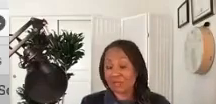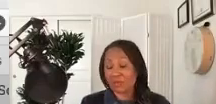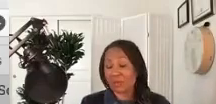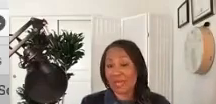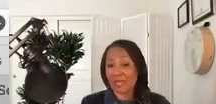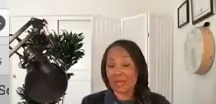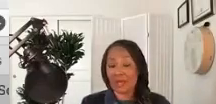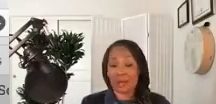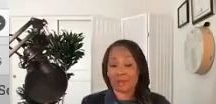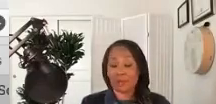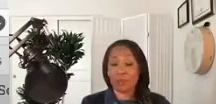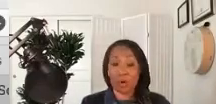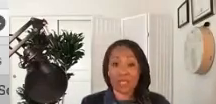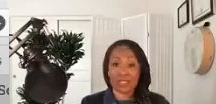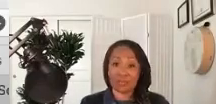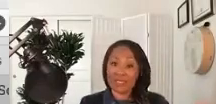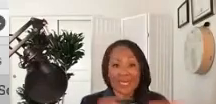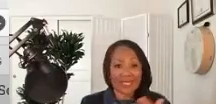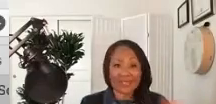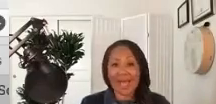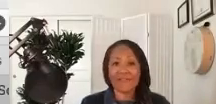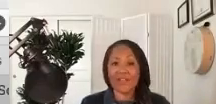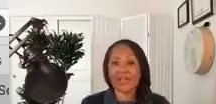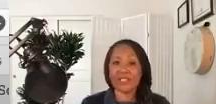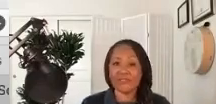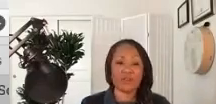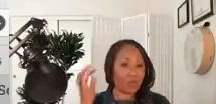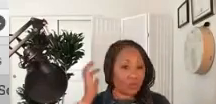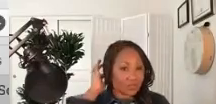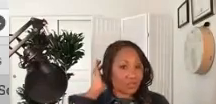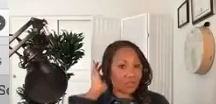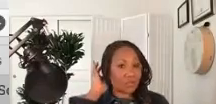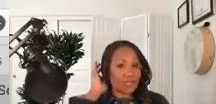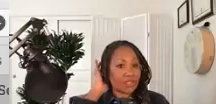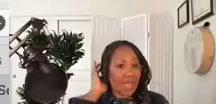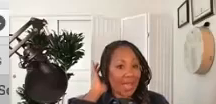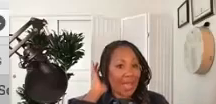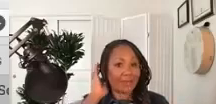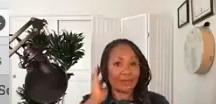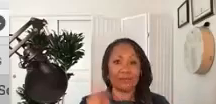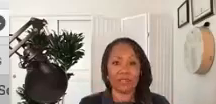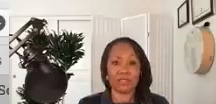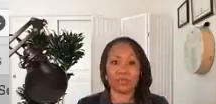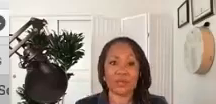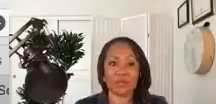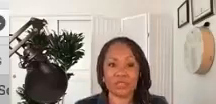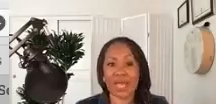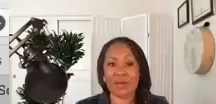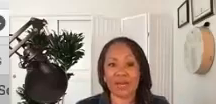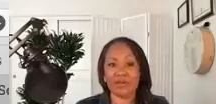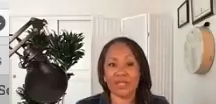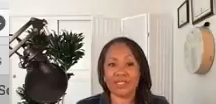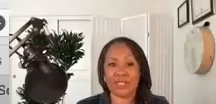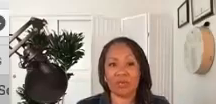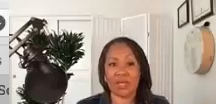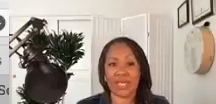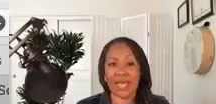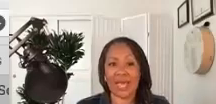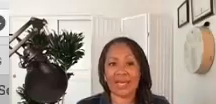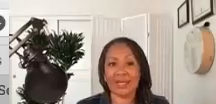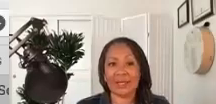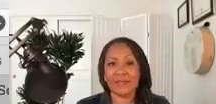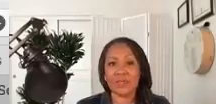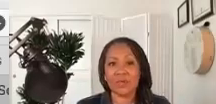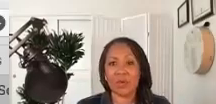main Word document, it's not very difficult to add whatever it is that you want to